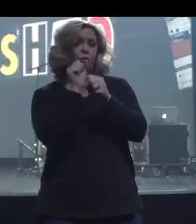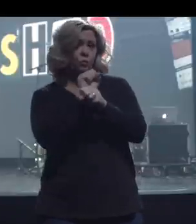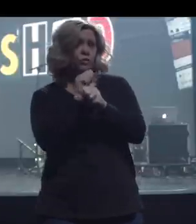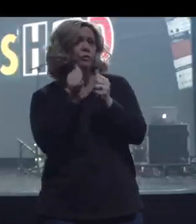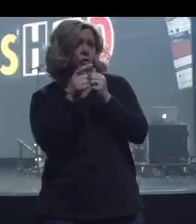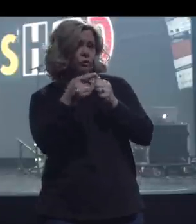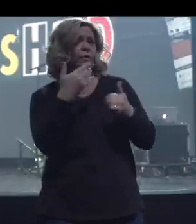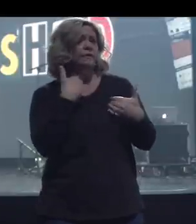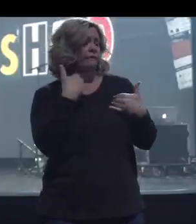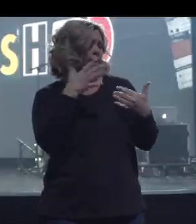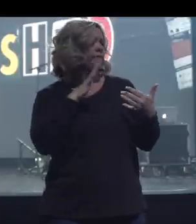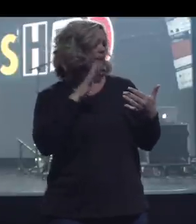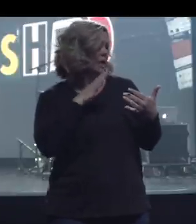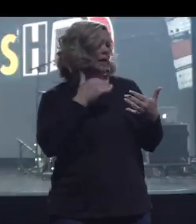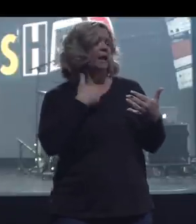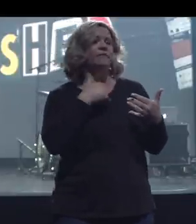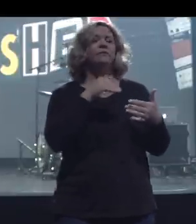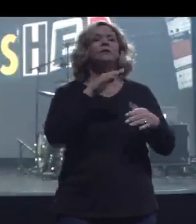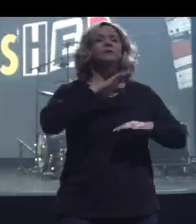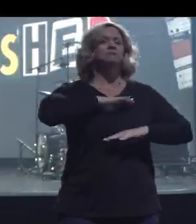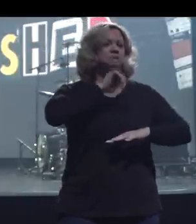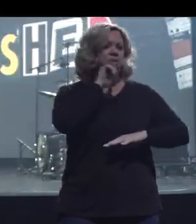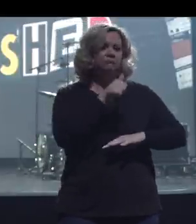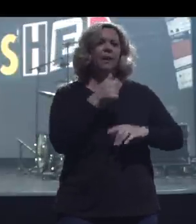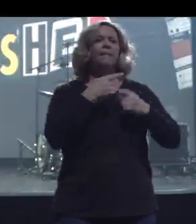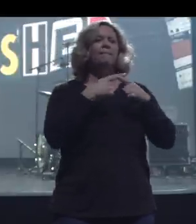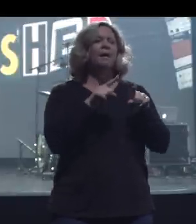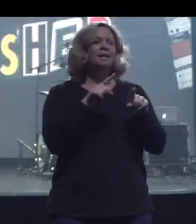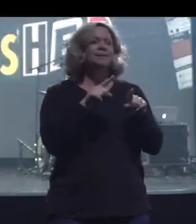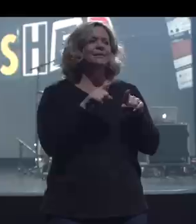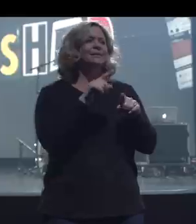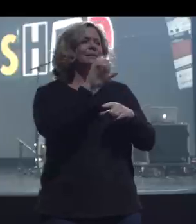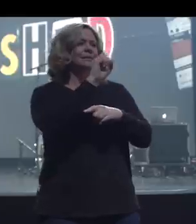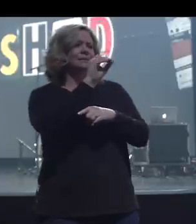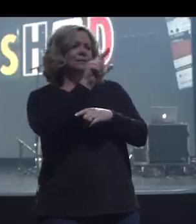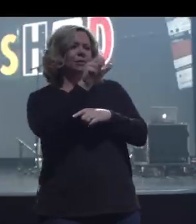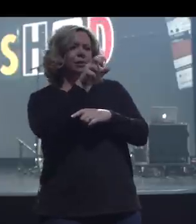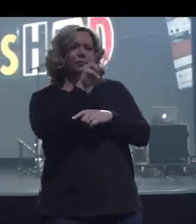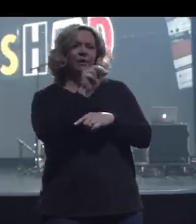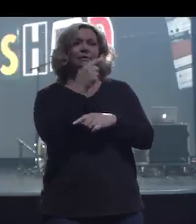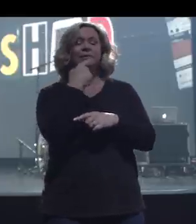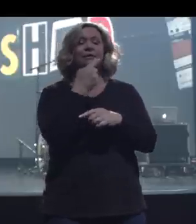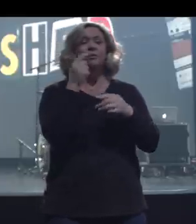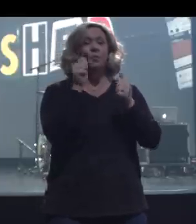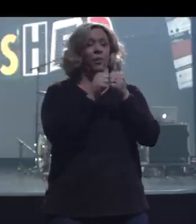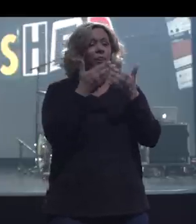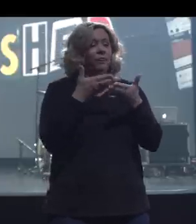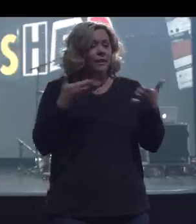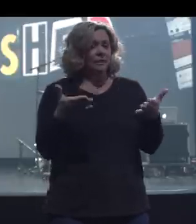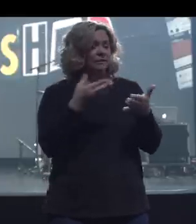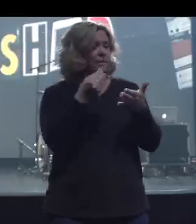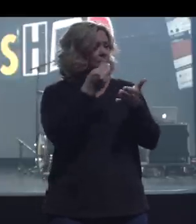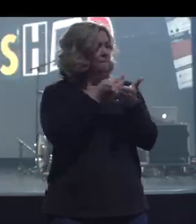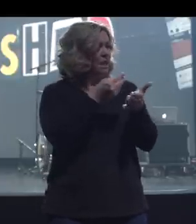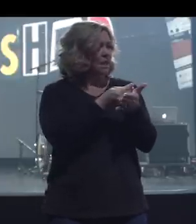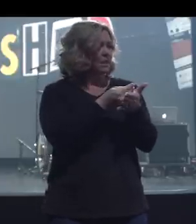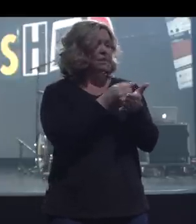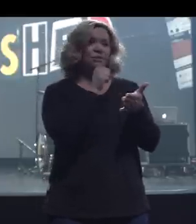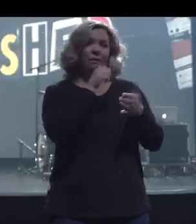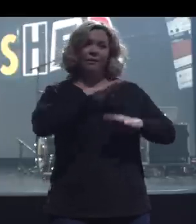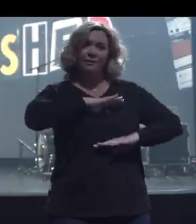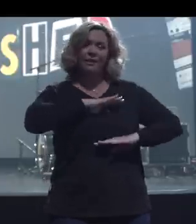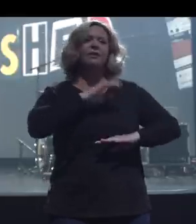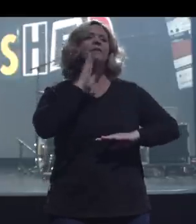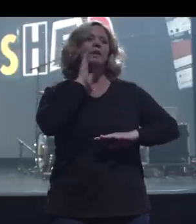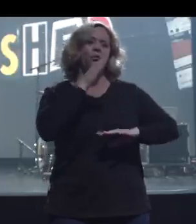That's good. Solomon's saying the discontentment when it comes to your stuff and money is an ambush